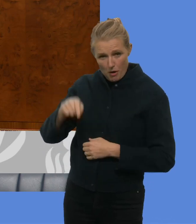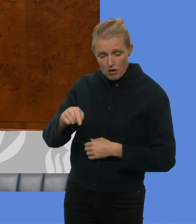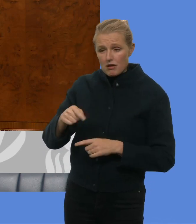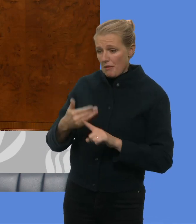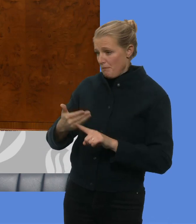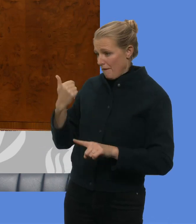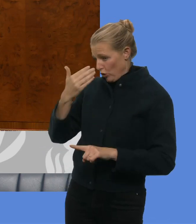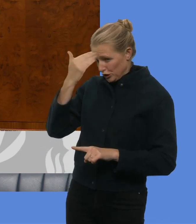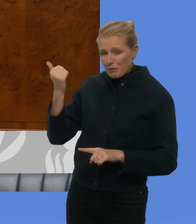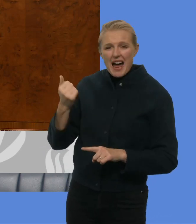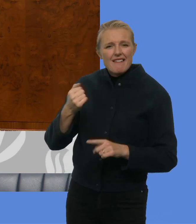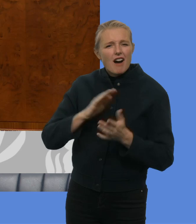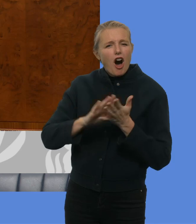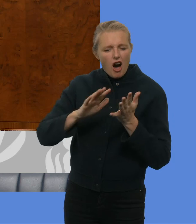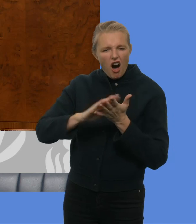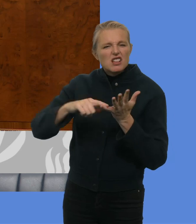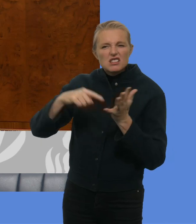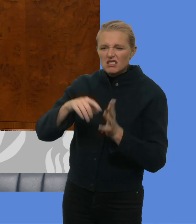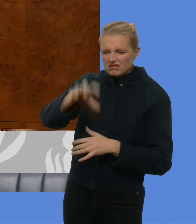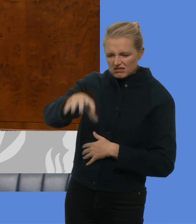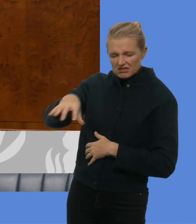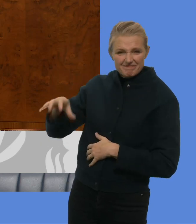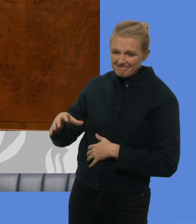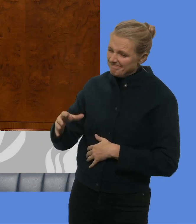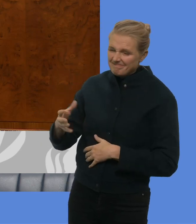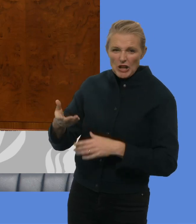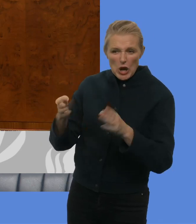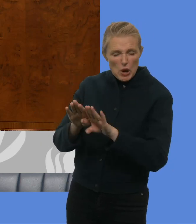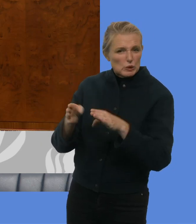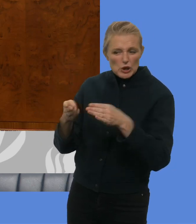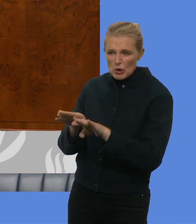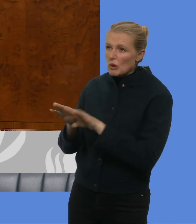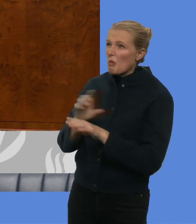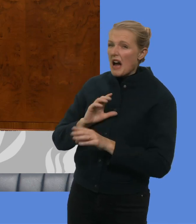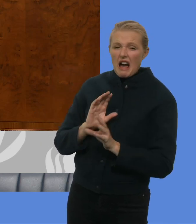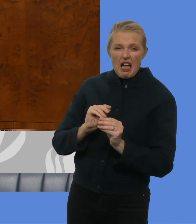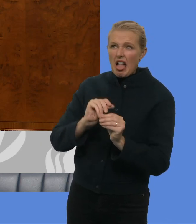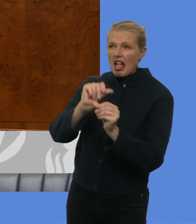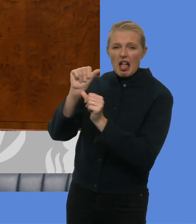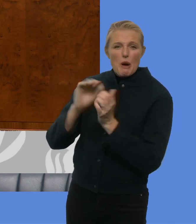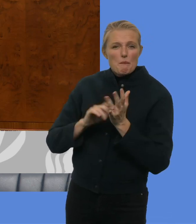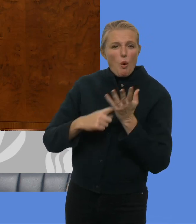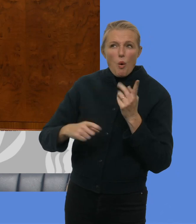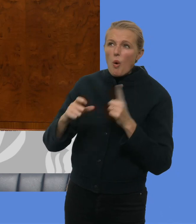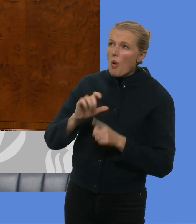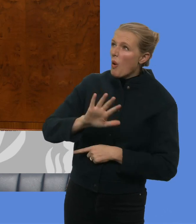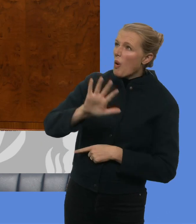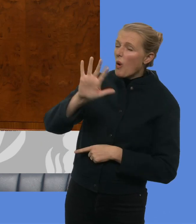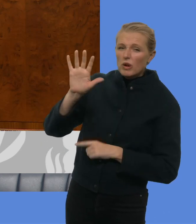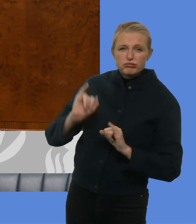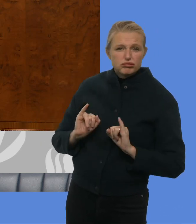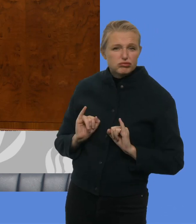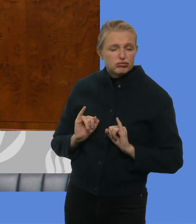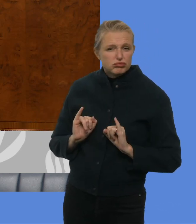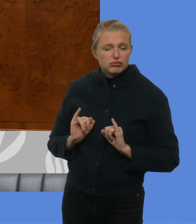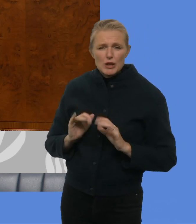because of black mould. This is something which I think many of your colleagues have touched on, but it's around how quickly EA react to that. So if you could provide